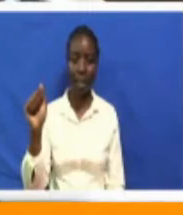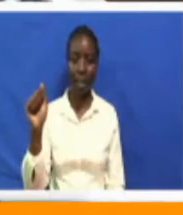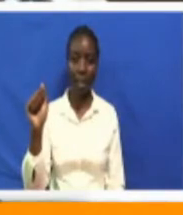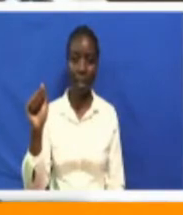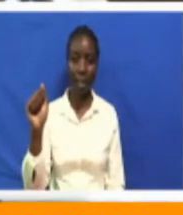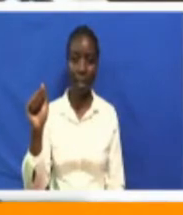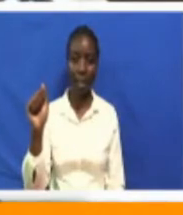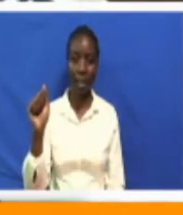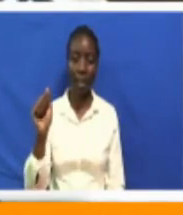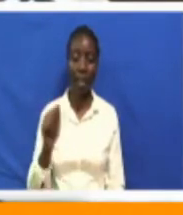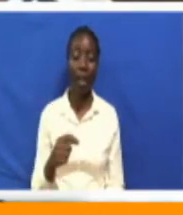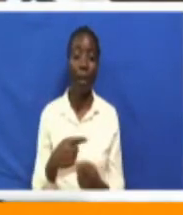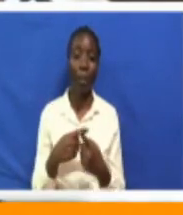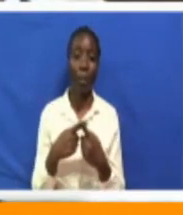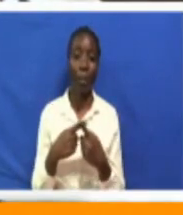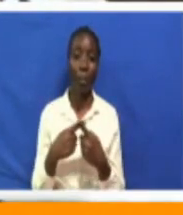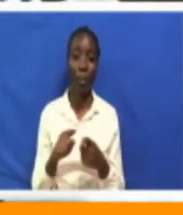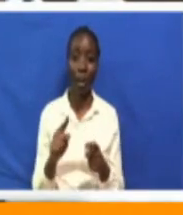foreign